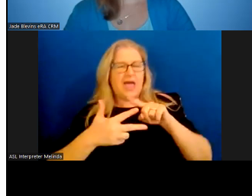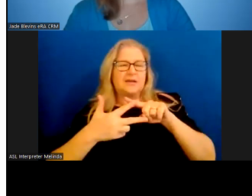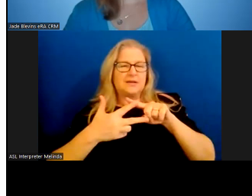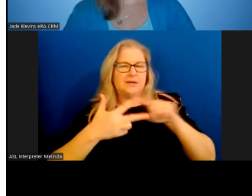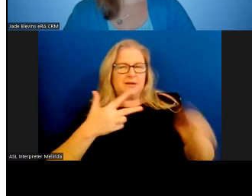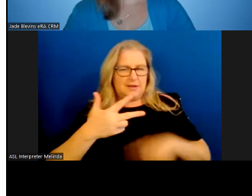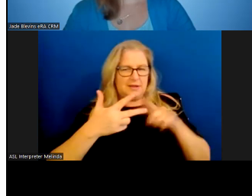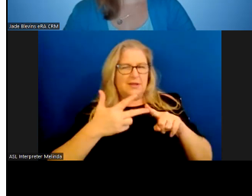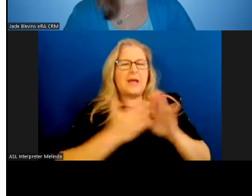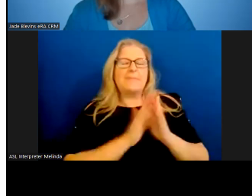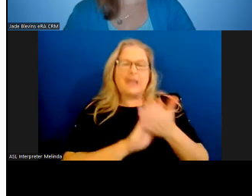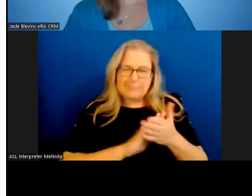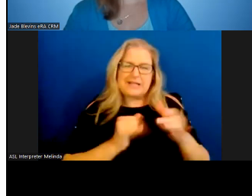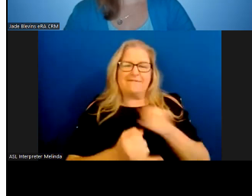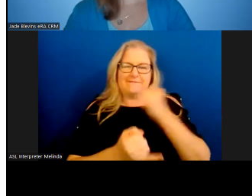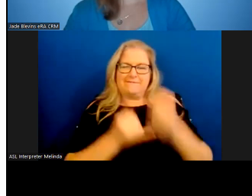as a final RPPR.